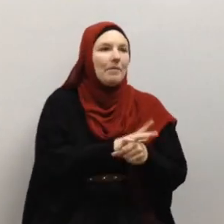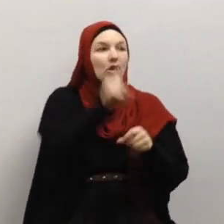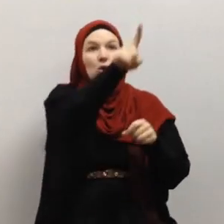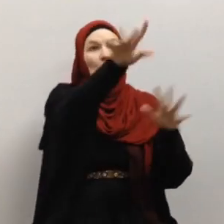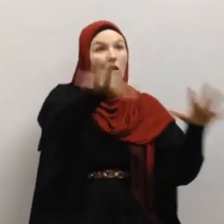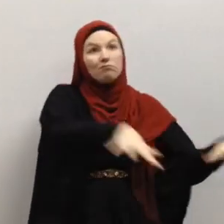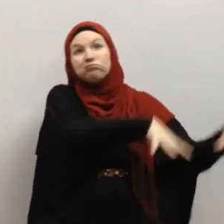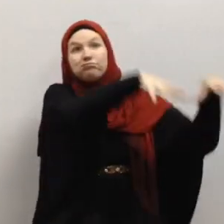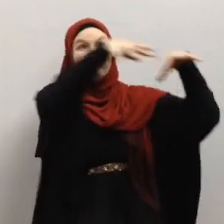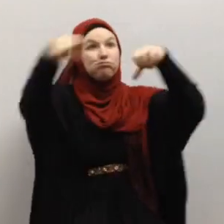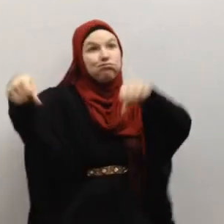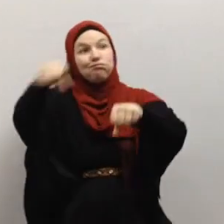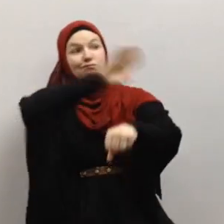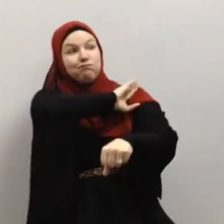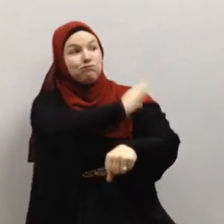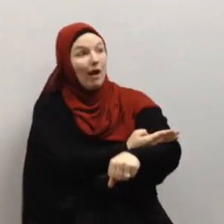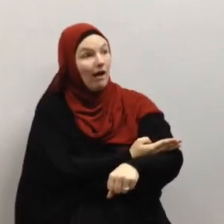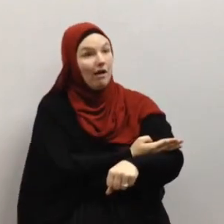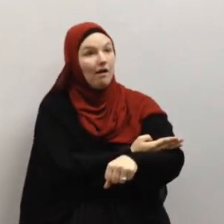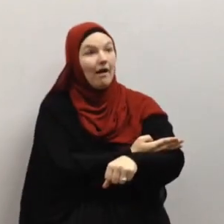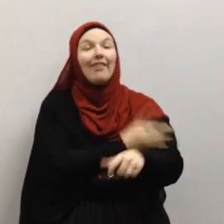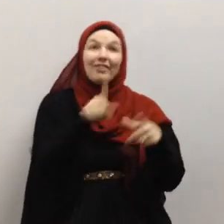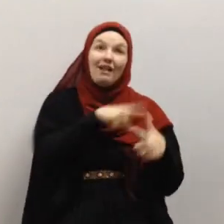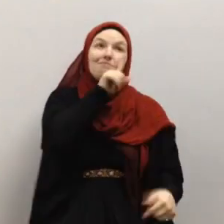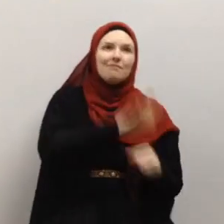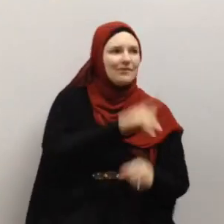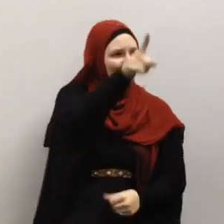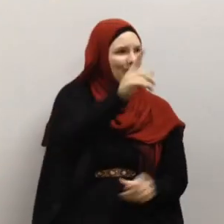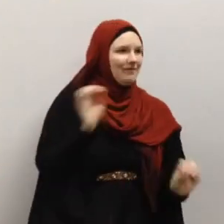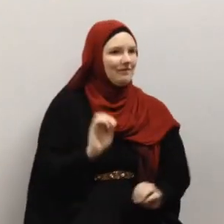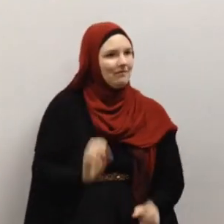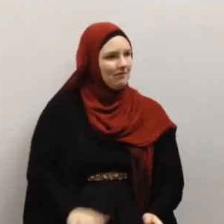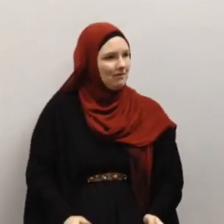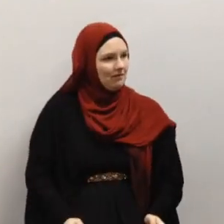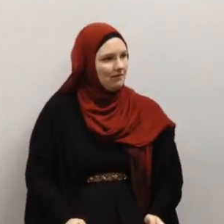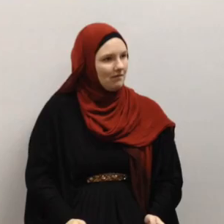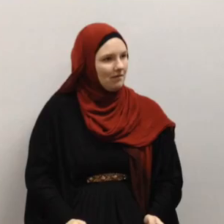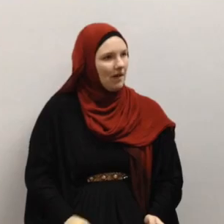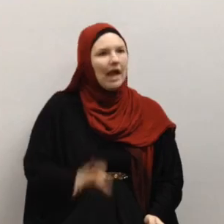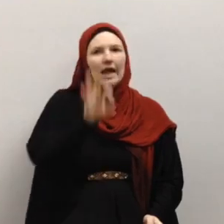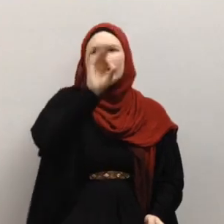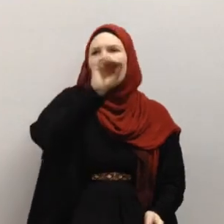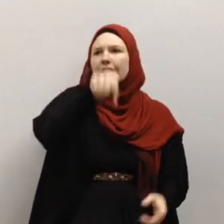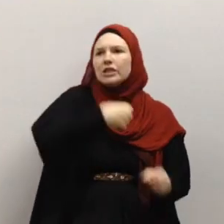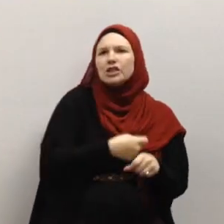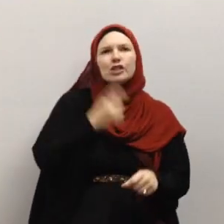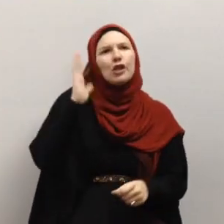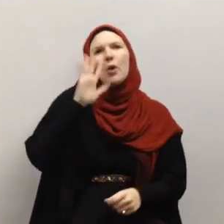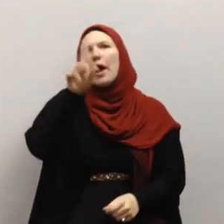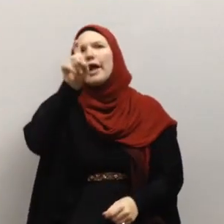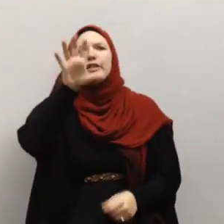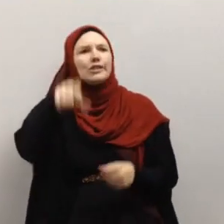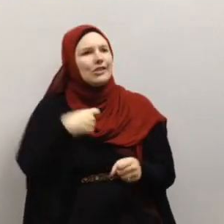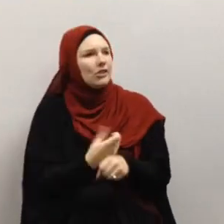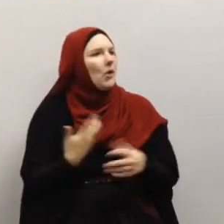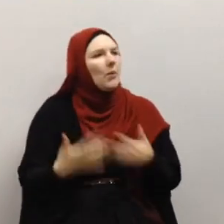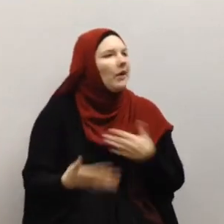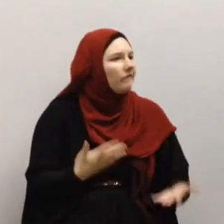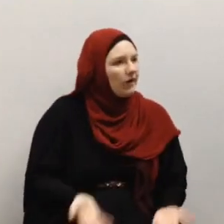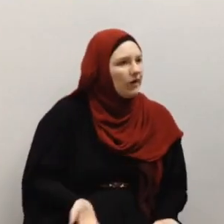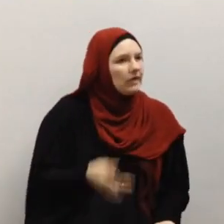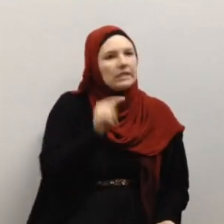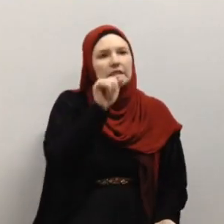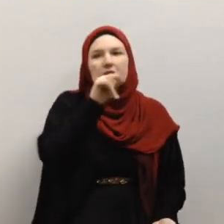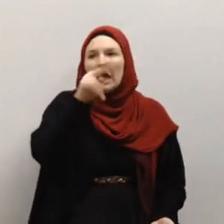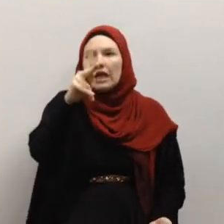sword 90 years ago or 100 years ago. It doesn't matter. Or by the tank few months ago or few years ago.